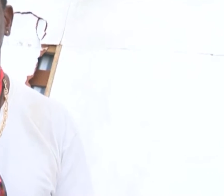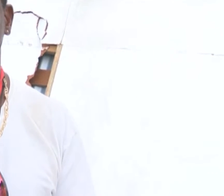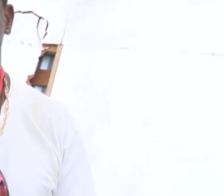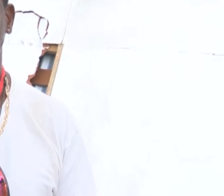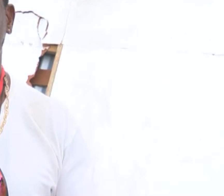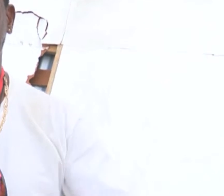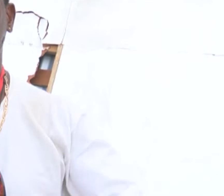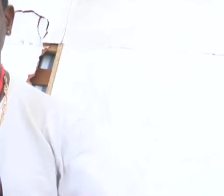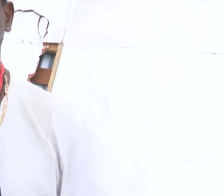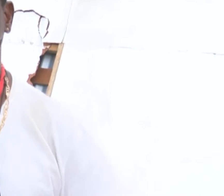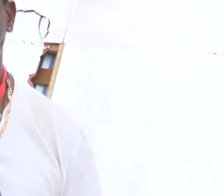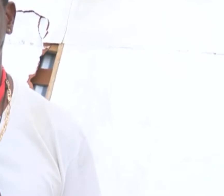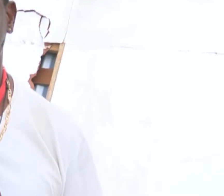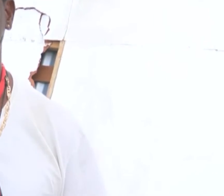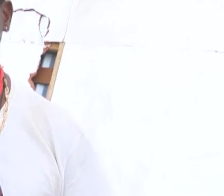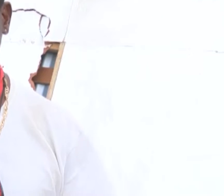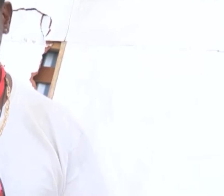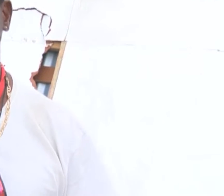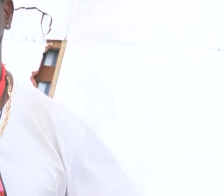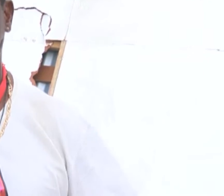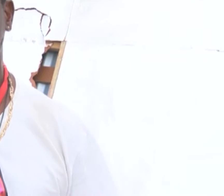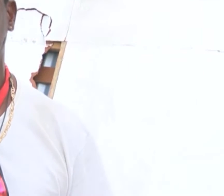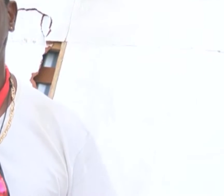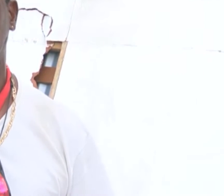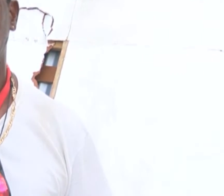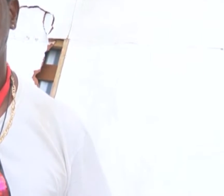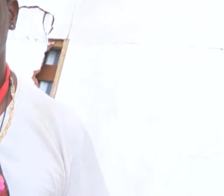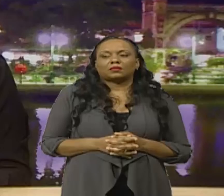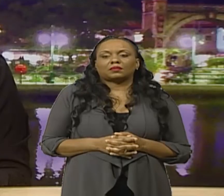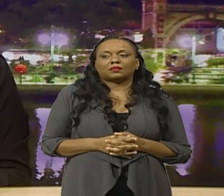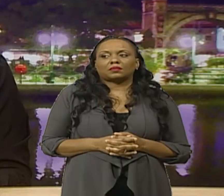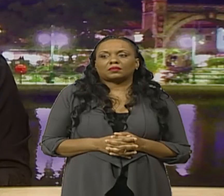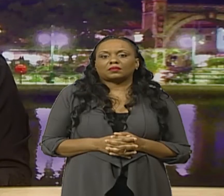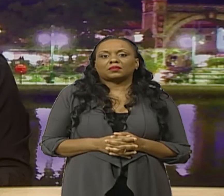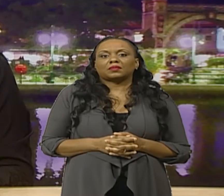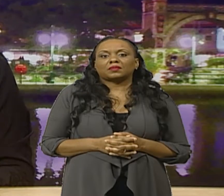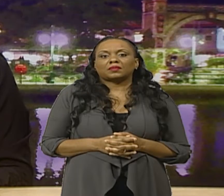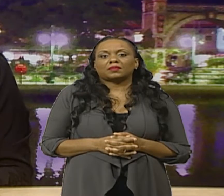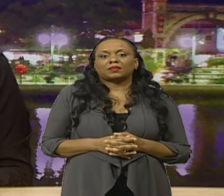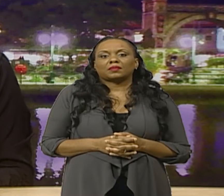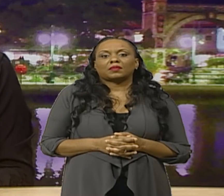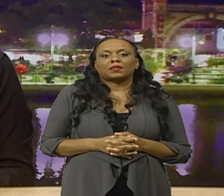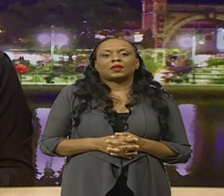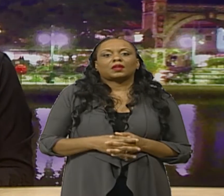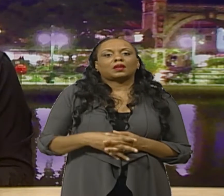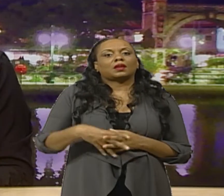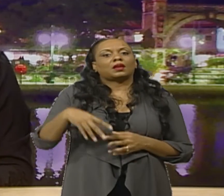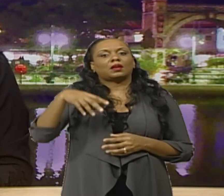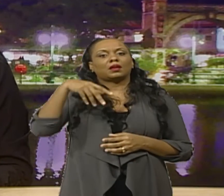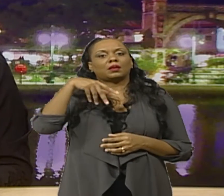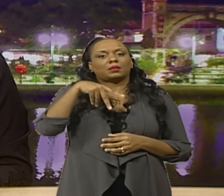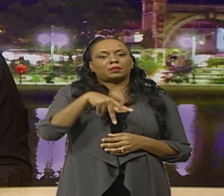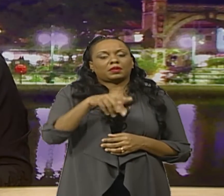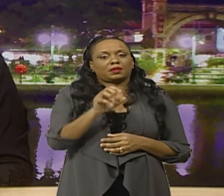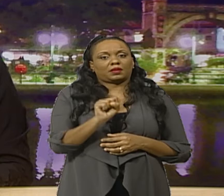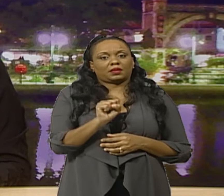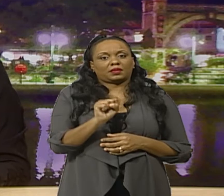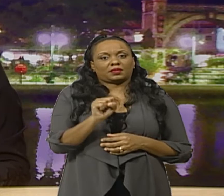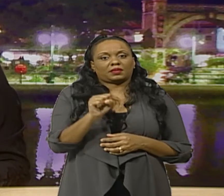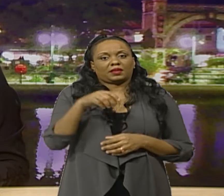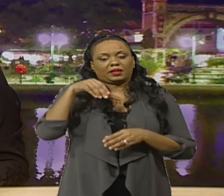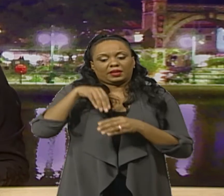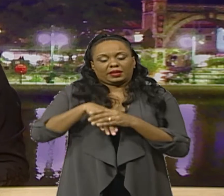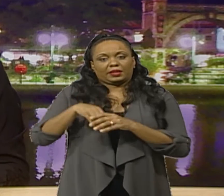far, he kept saying he was sorry. Roger, I'm sorry. Parliamentary Secretary in the Ministry of